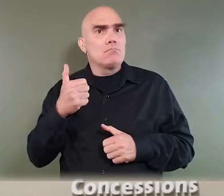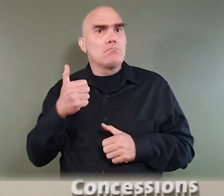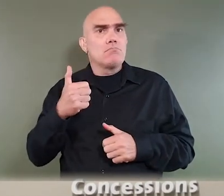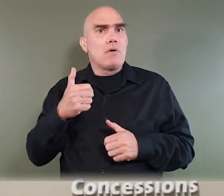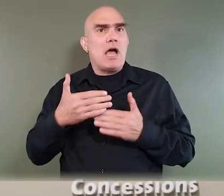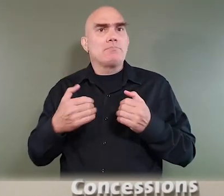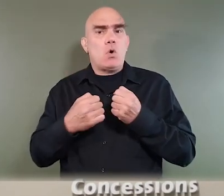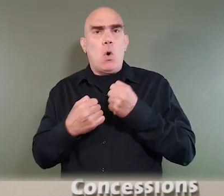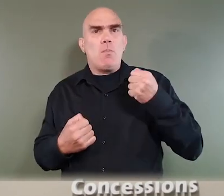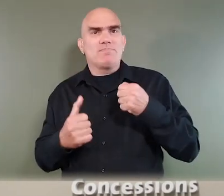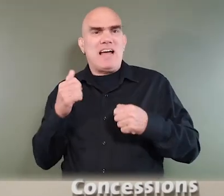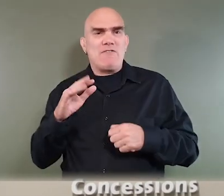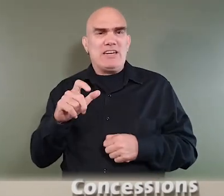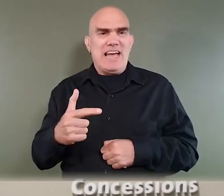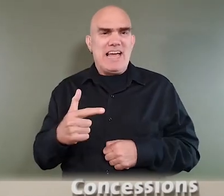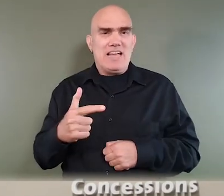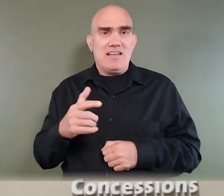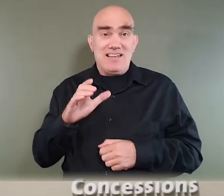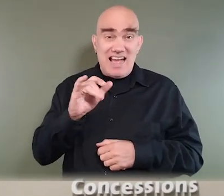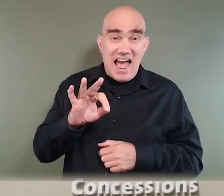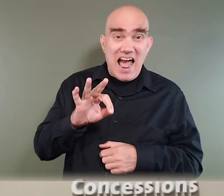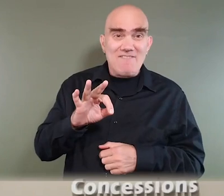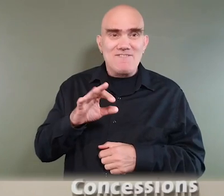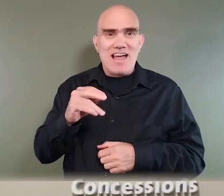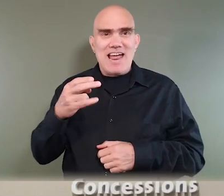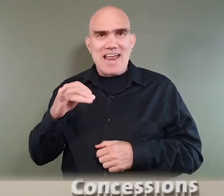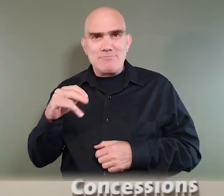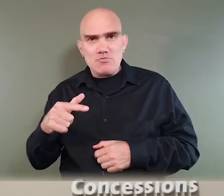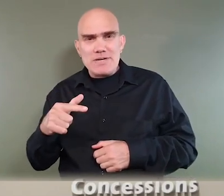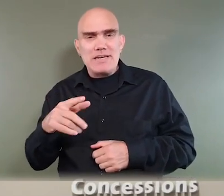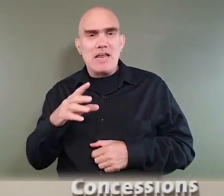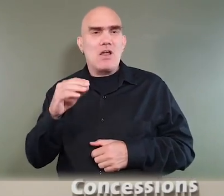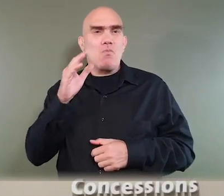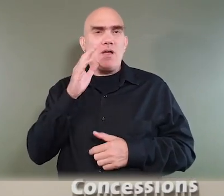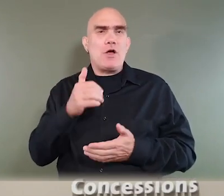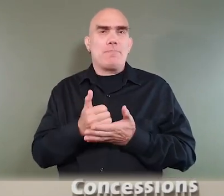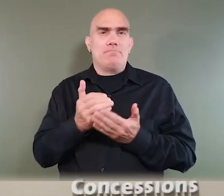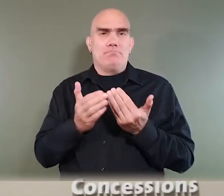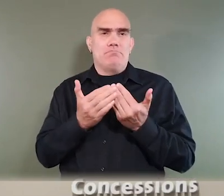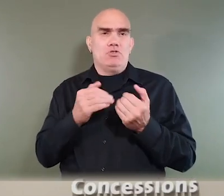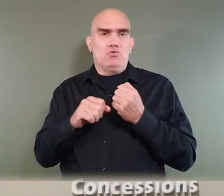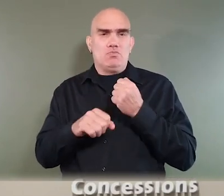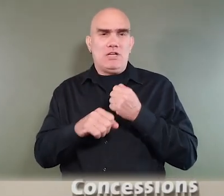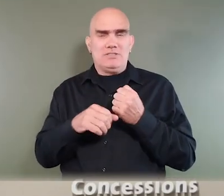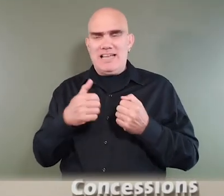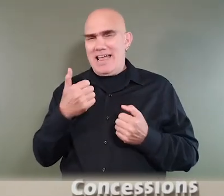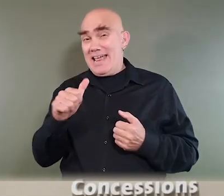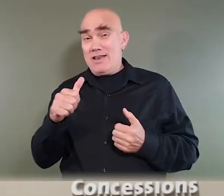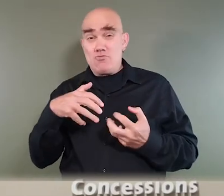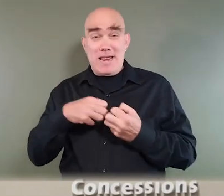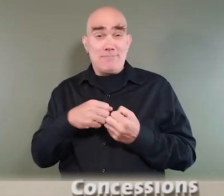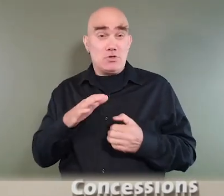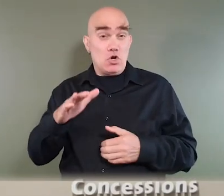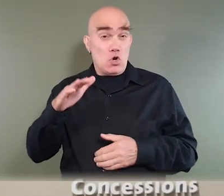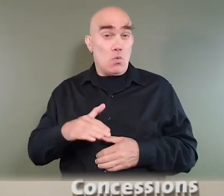calf and the hamstring, and even will help ease stretching and any cramping that you get in your low back.